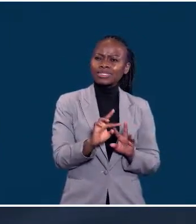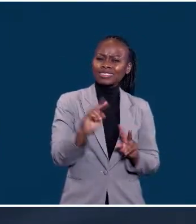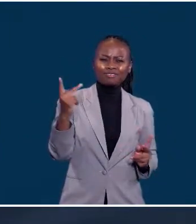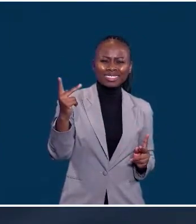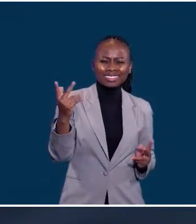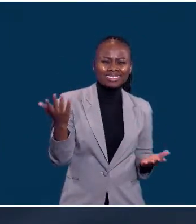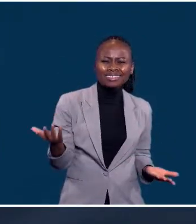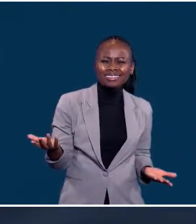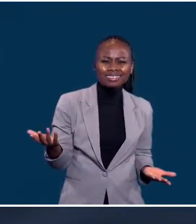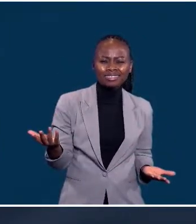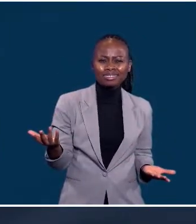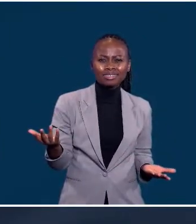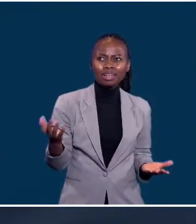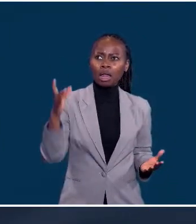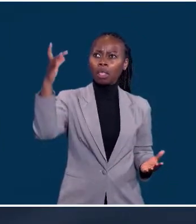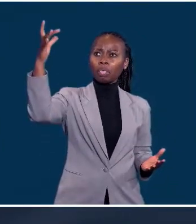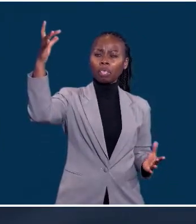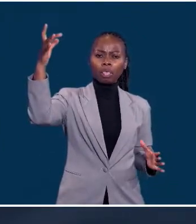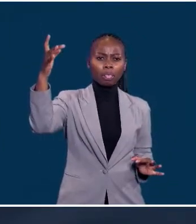shall I say,